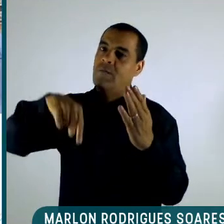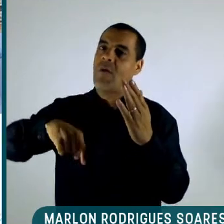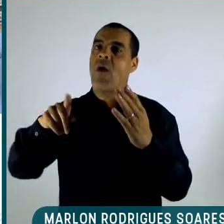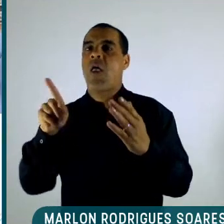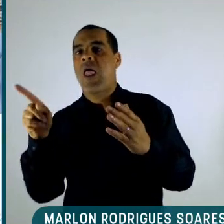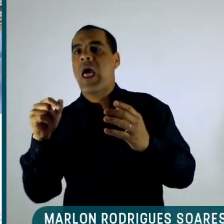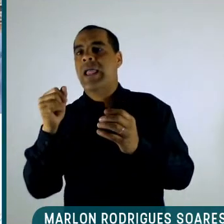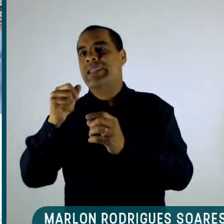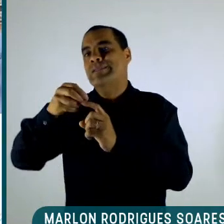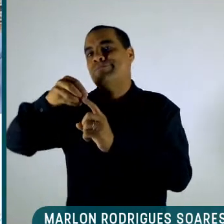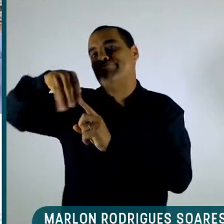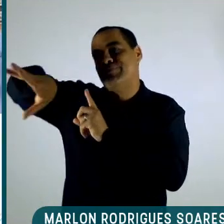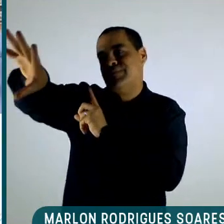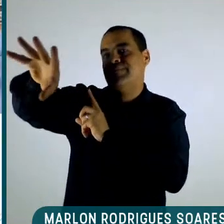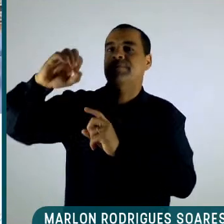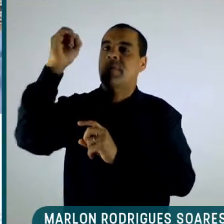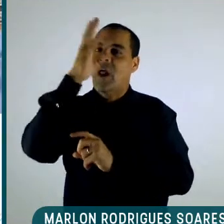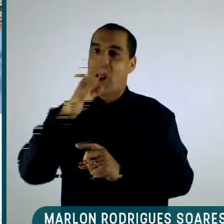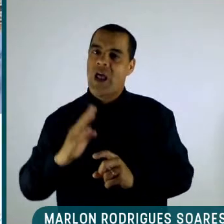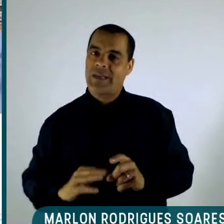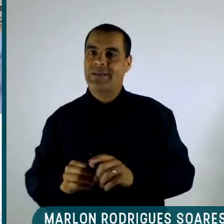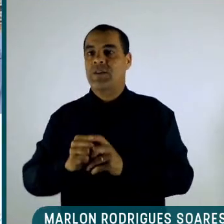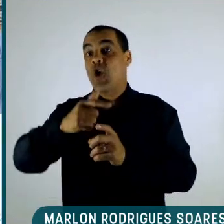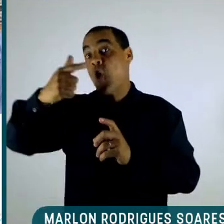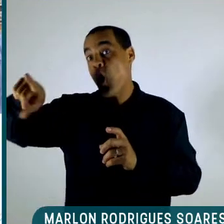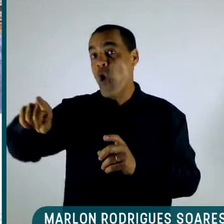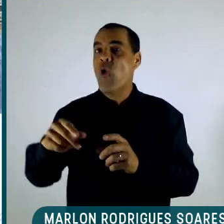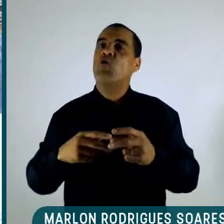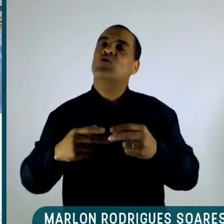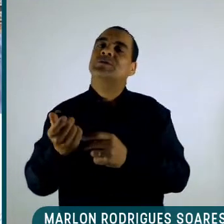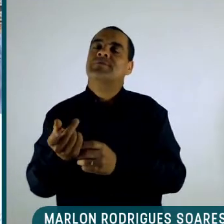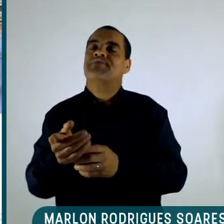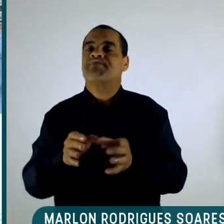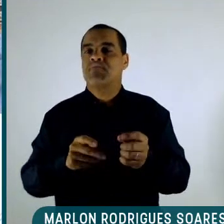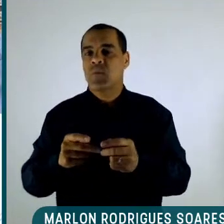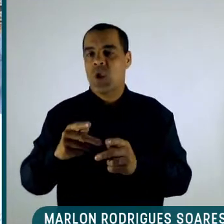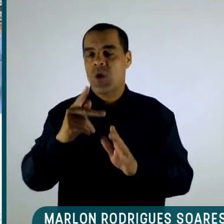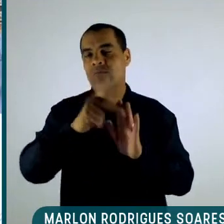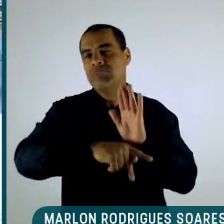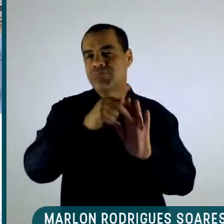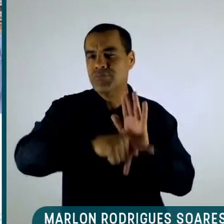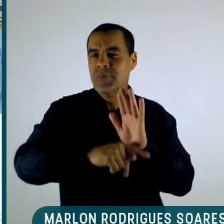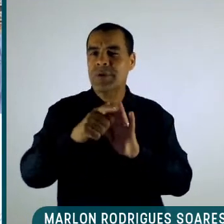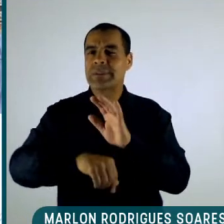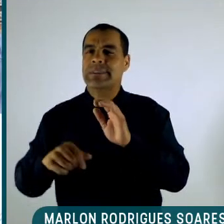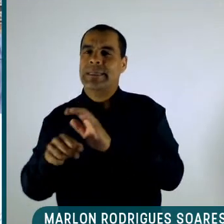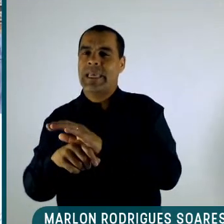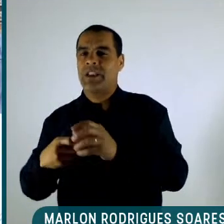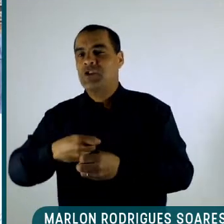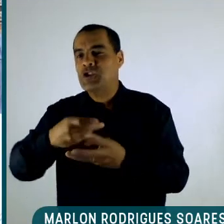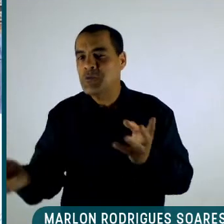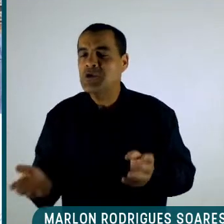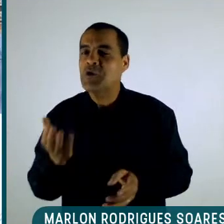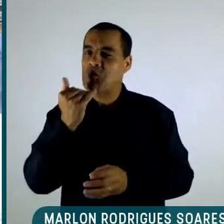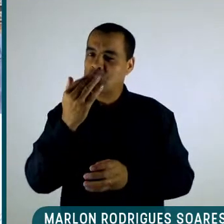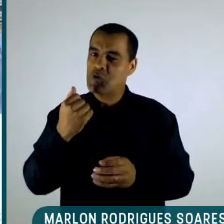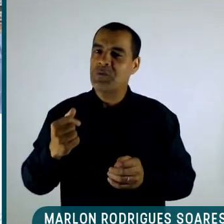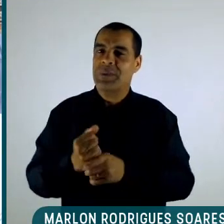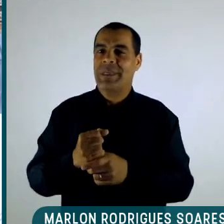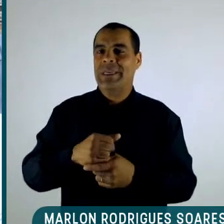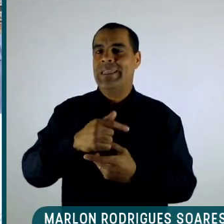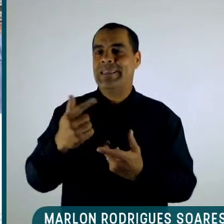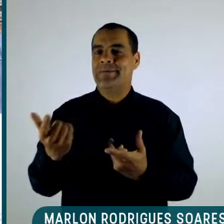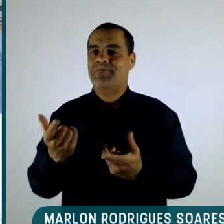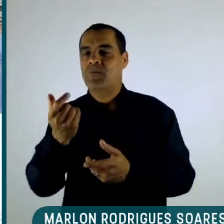in the whole Brazil. After that, we decided to create a process linked to the distribution of groceries and